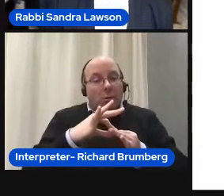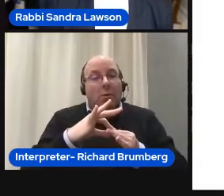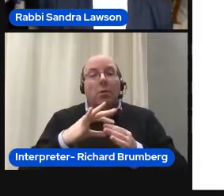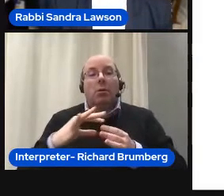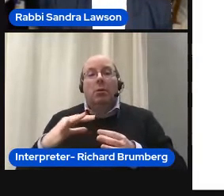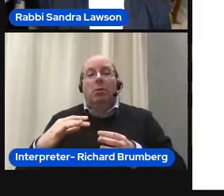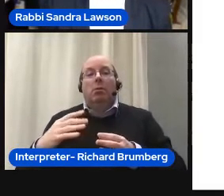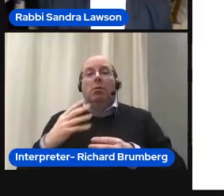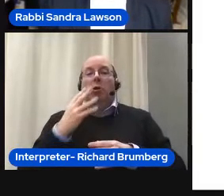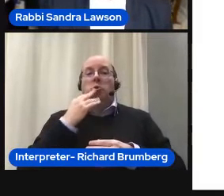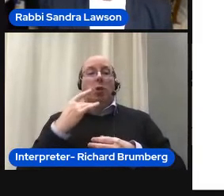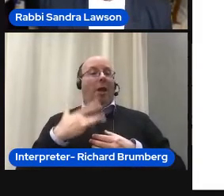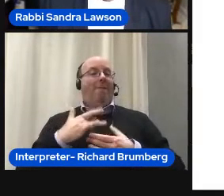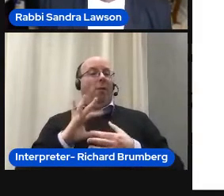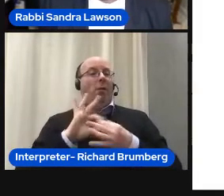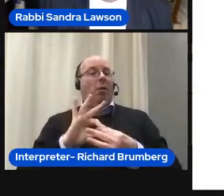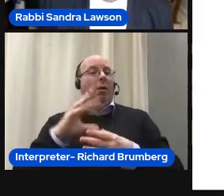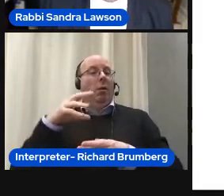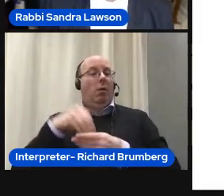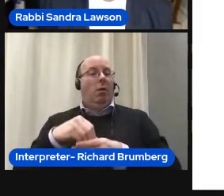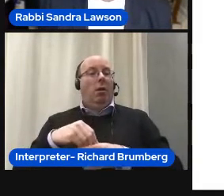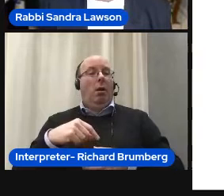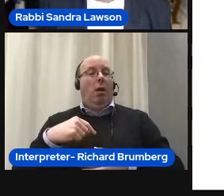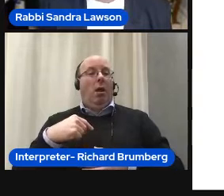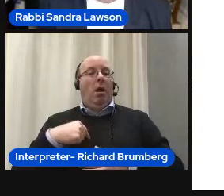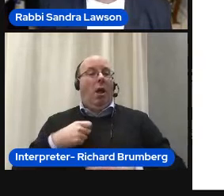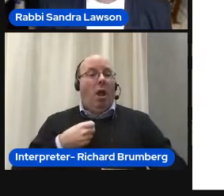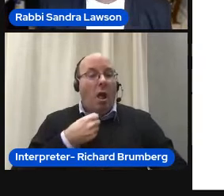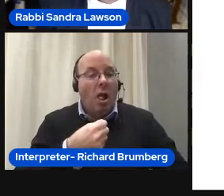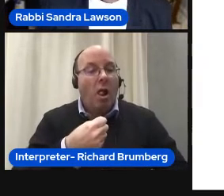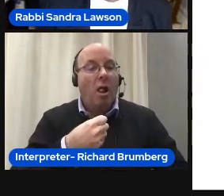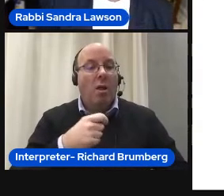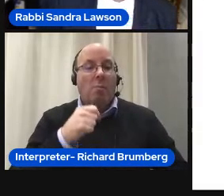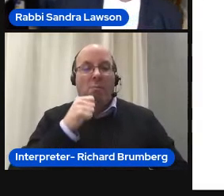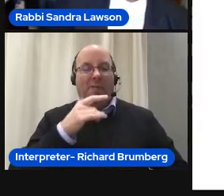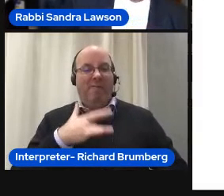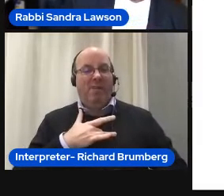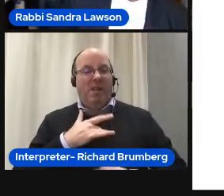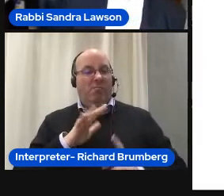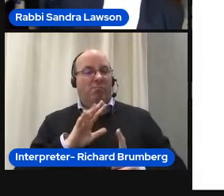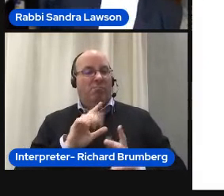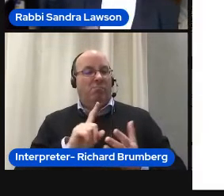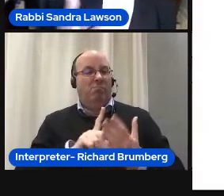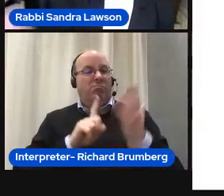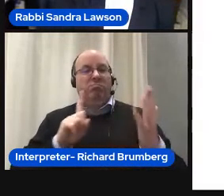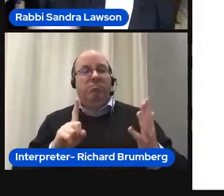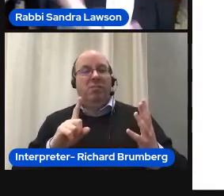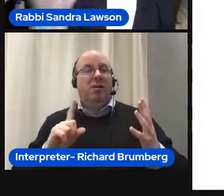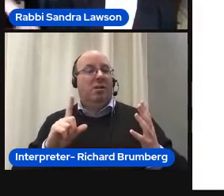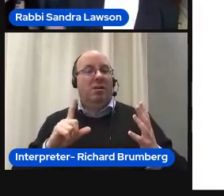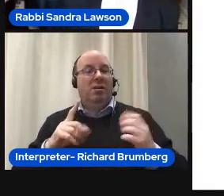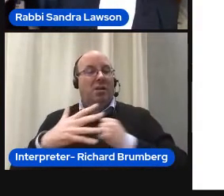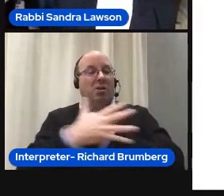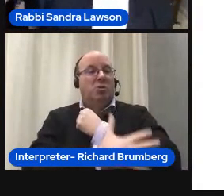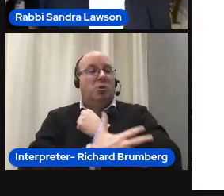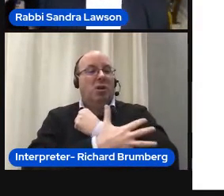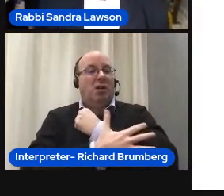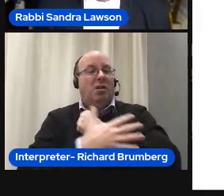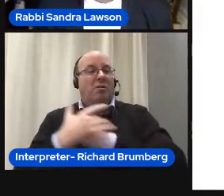community feel included and are not made to feel as if they don't belong or as if they're strangers. Great. And so now inclusion